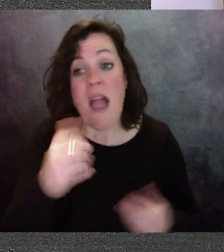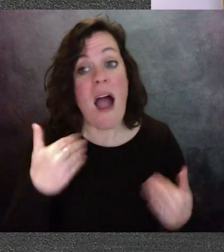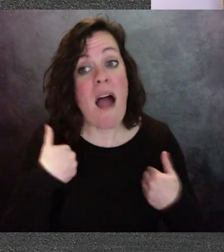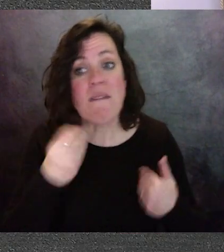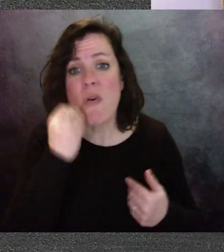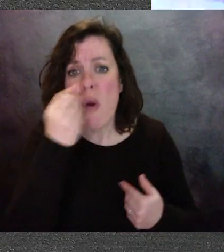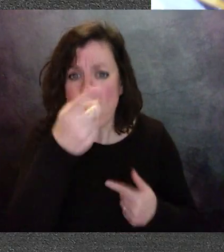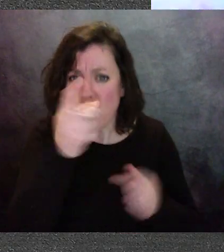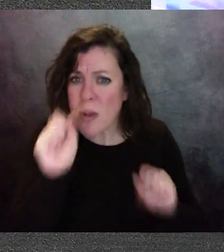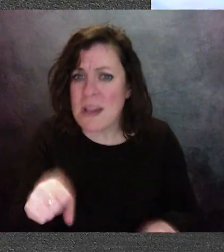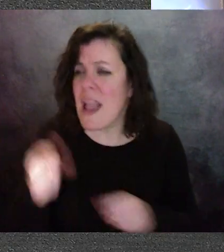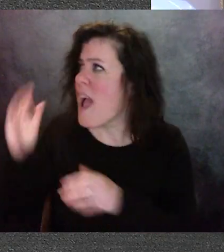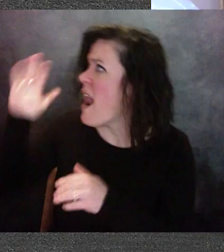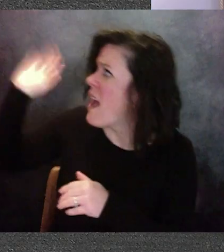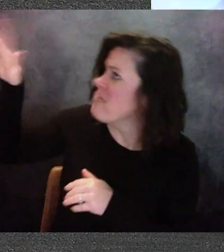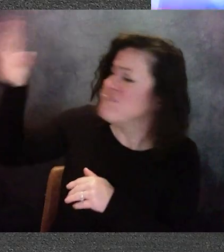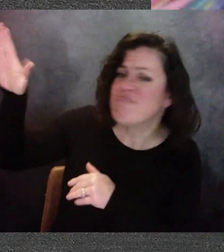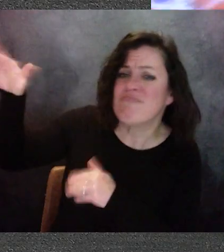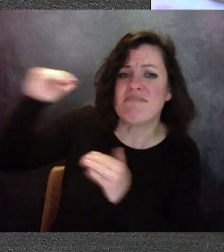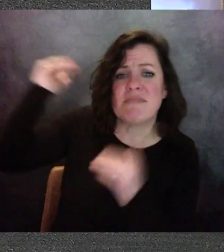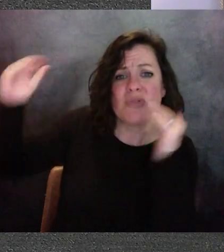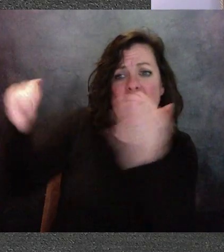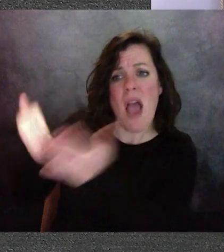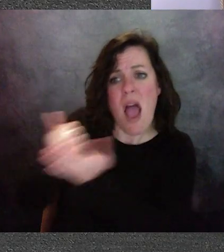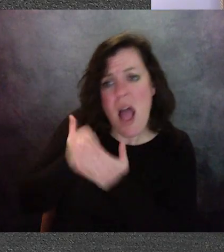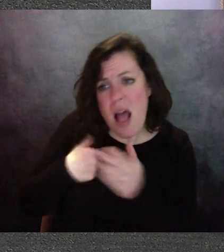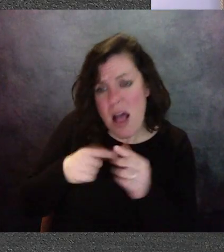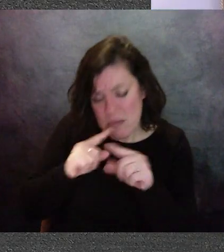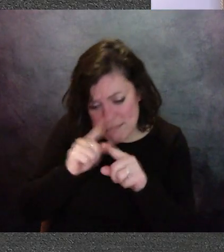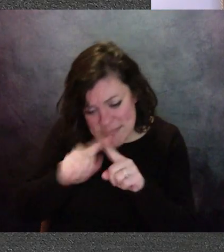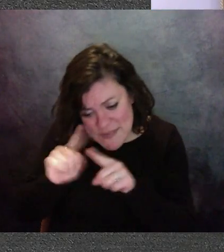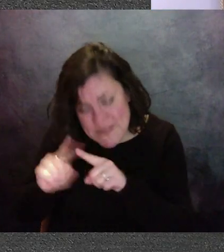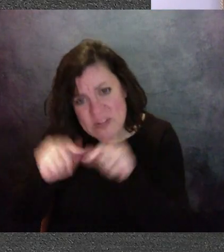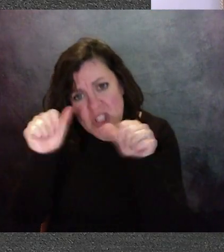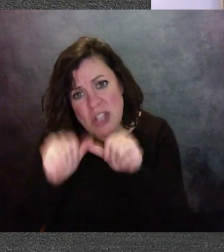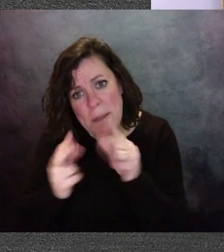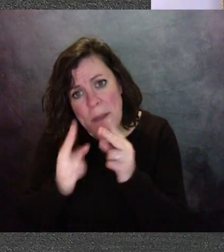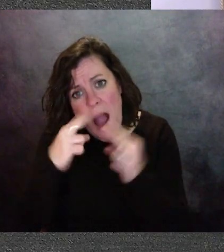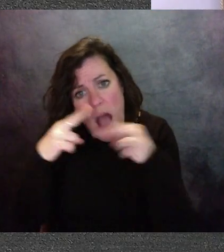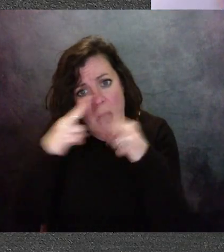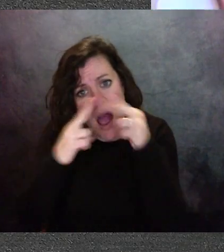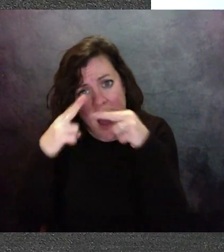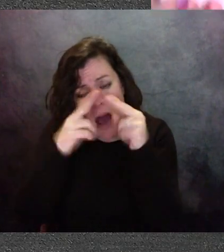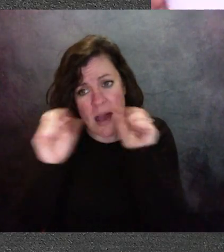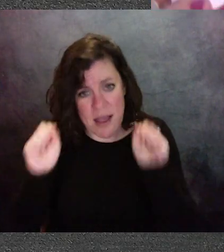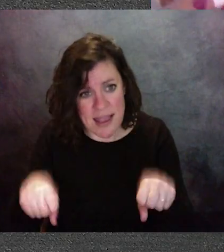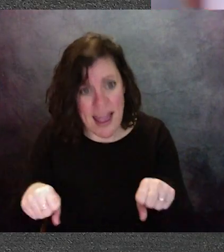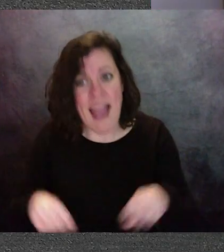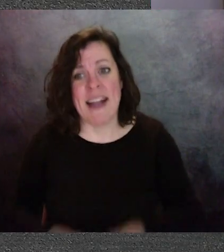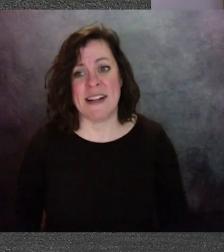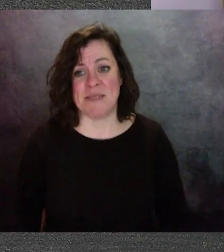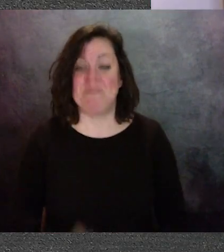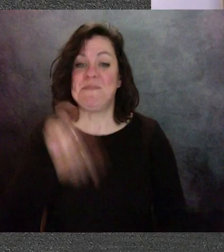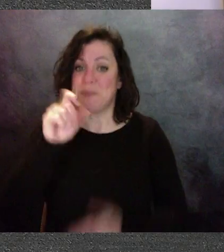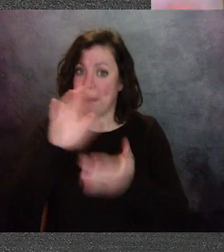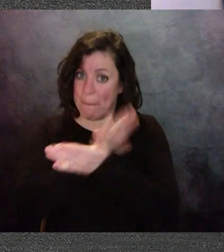out for you, and you can make tons of different other shapes combining them. All the other stuff you need is